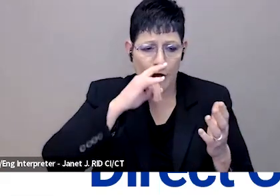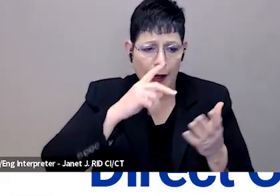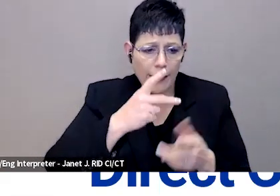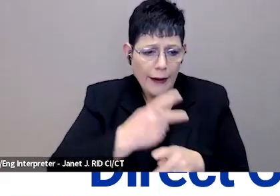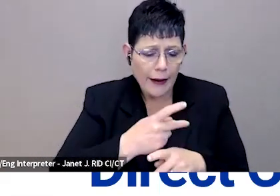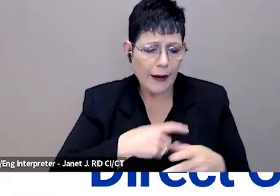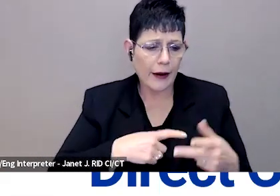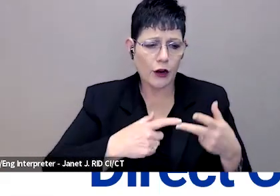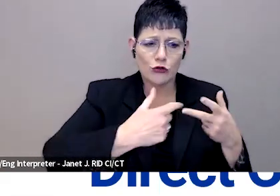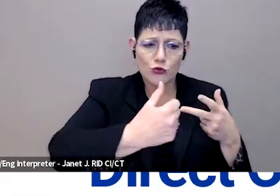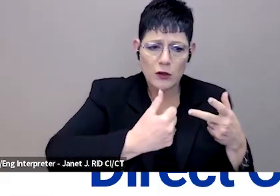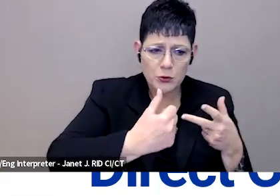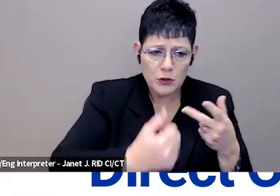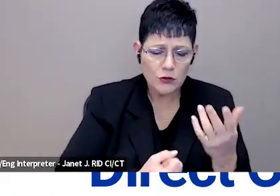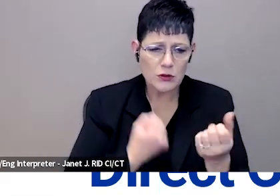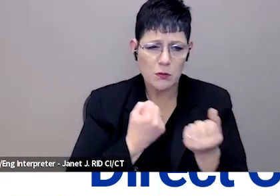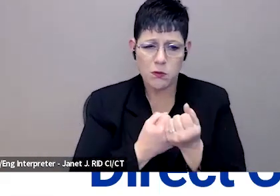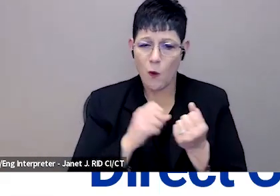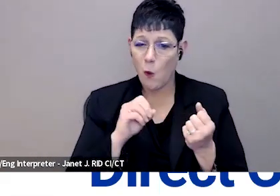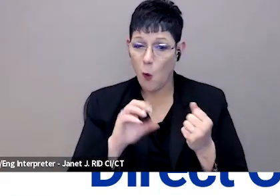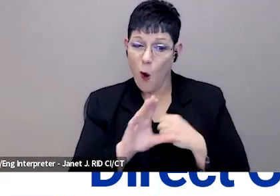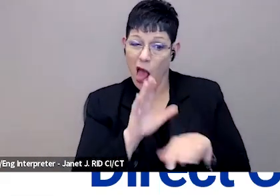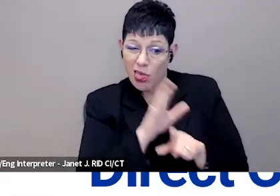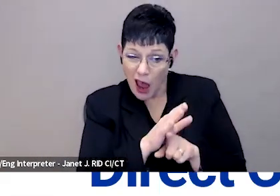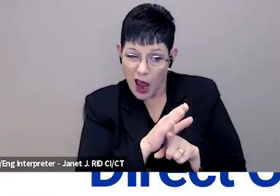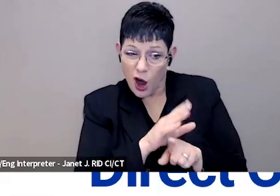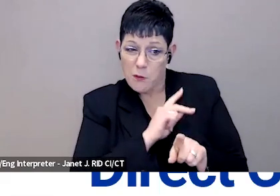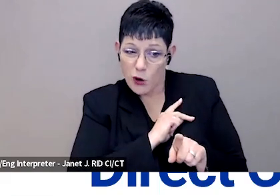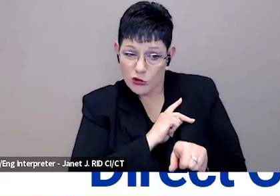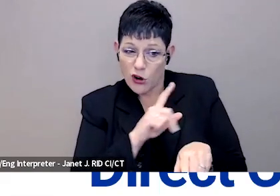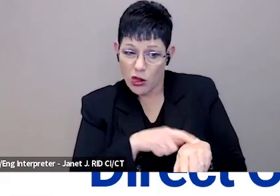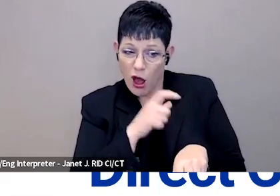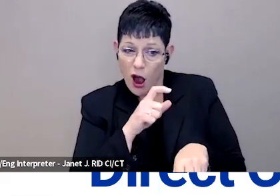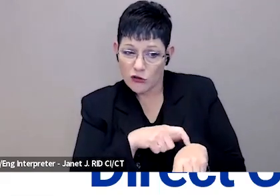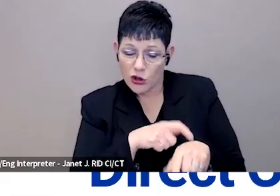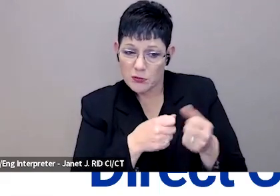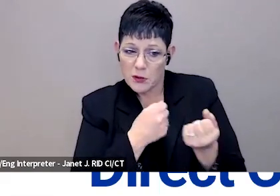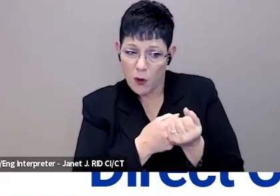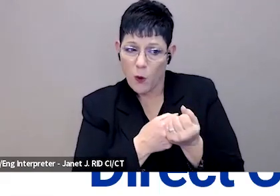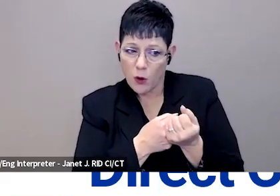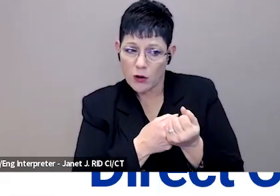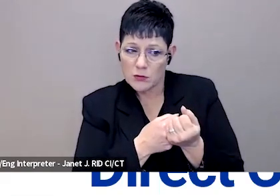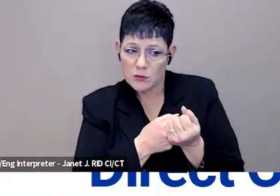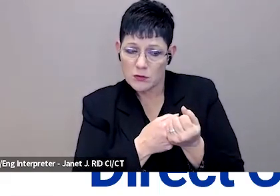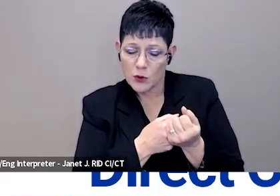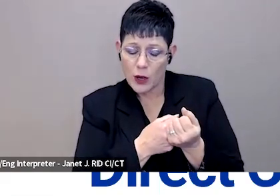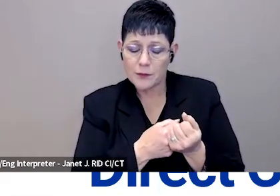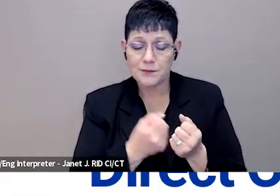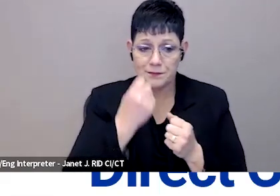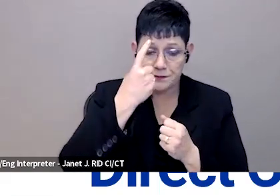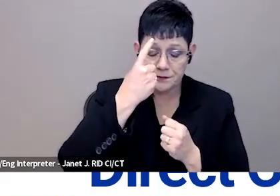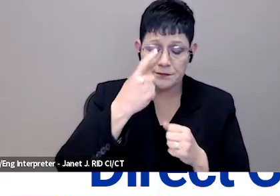and transportation or their own long-term care. We also know that even though direct care is incredibly rewarding,